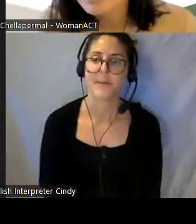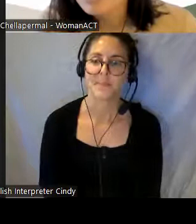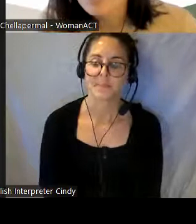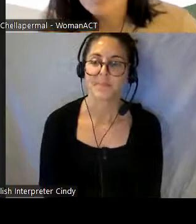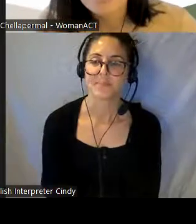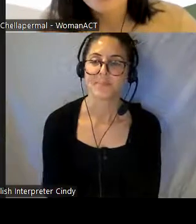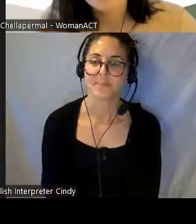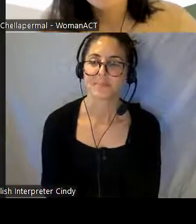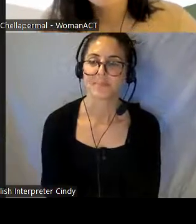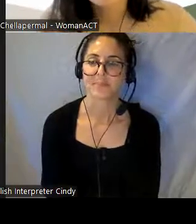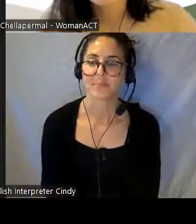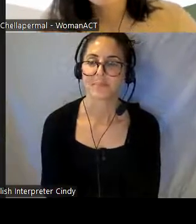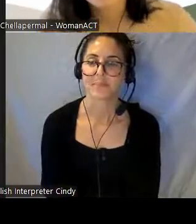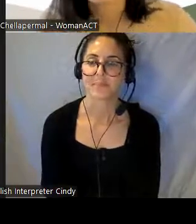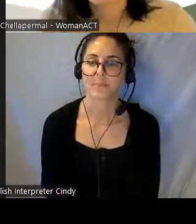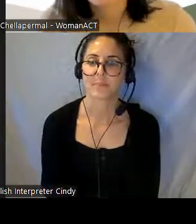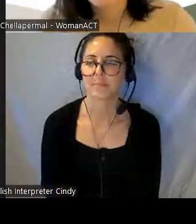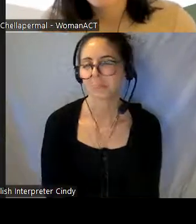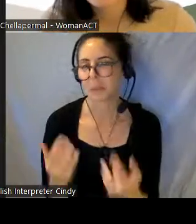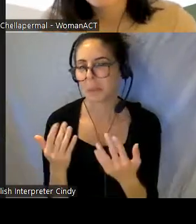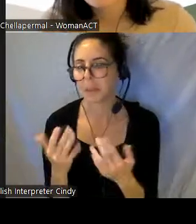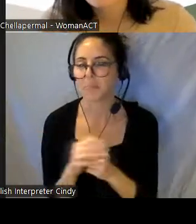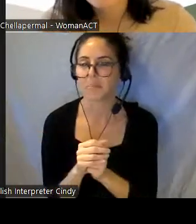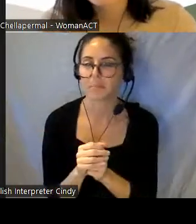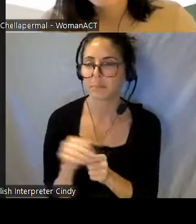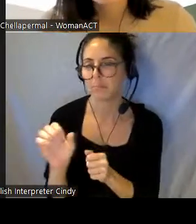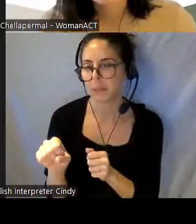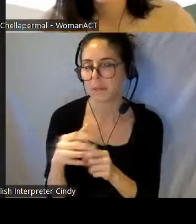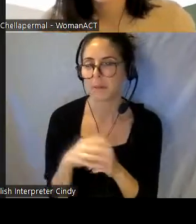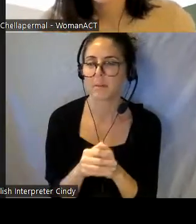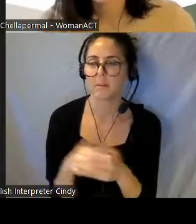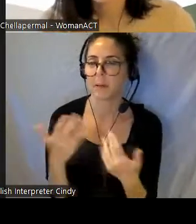Let's do a few more seconds. Yeah, so consequences to the family.